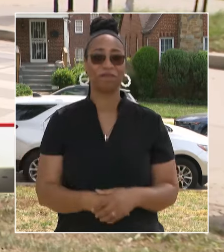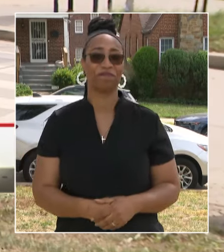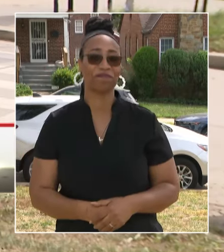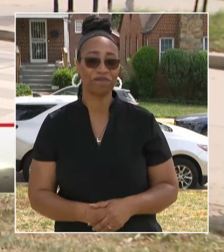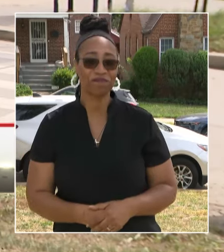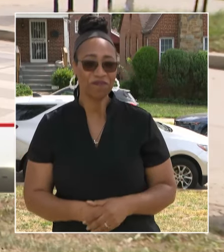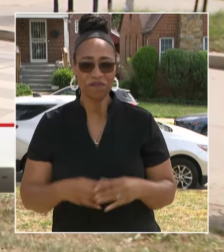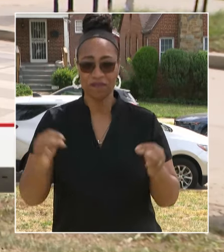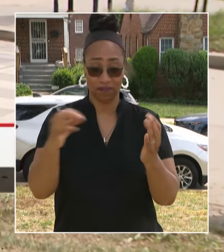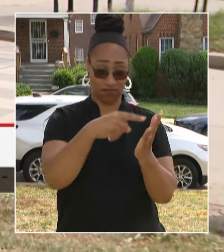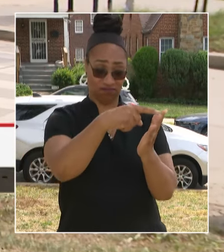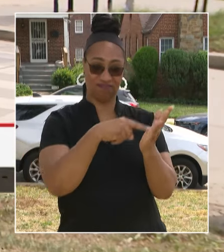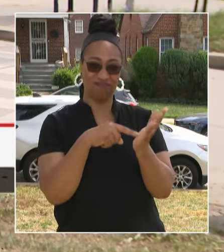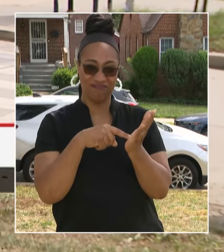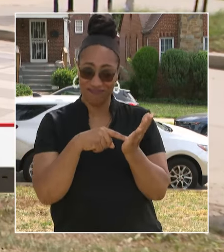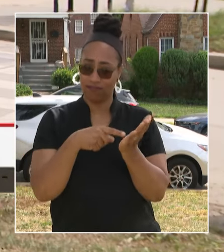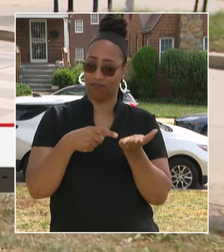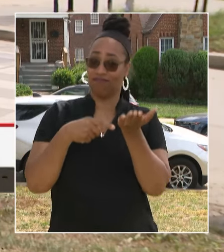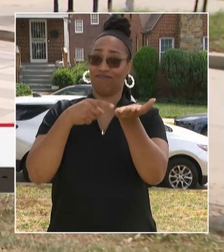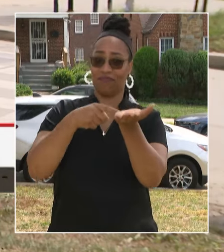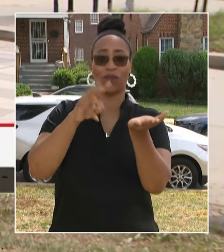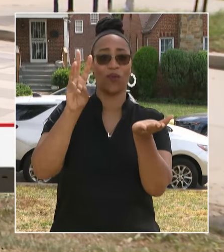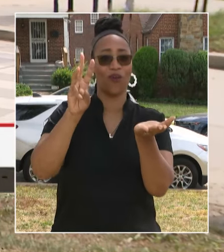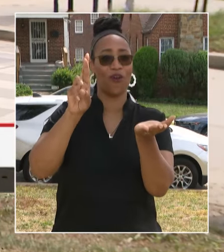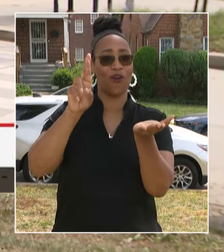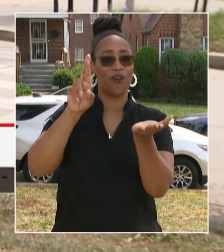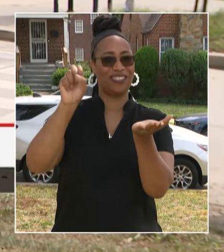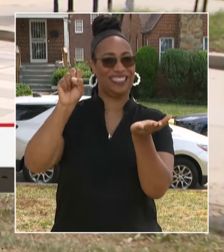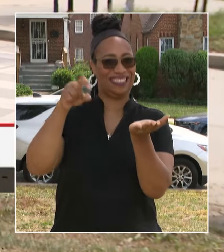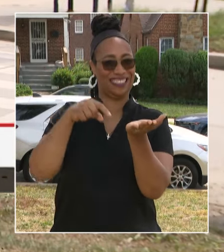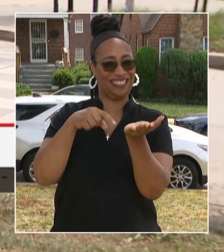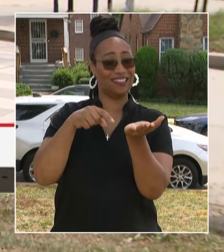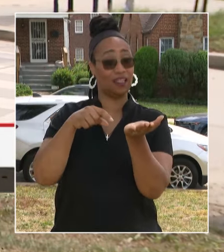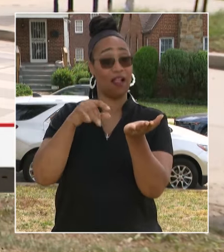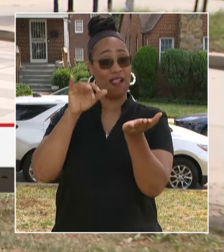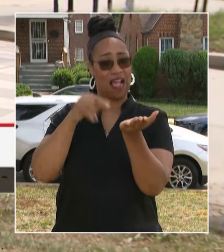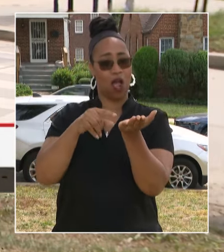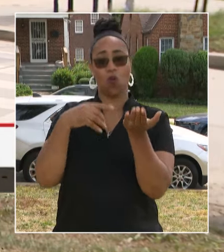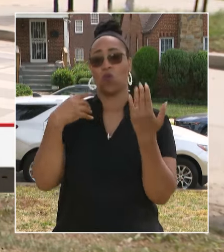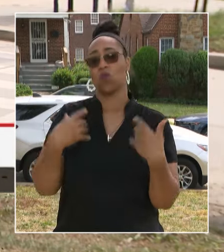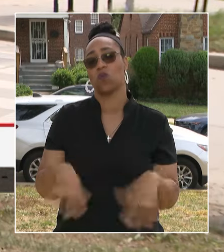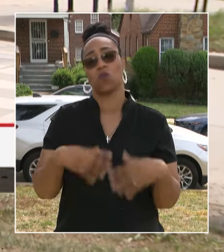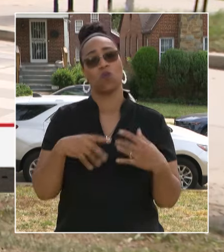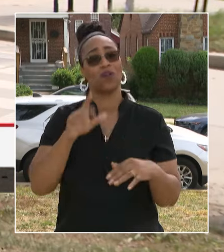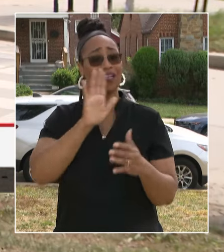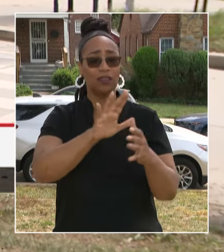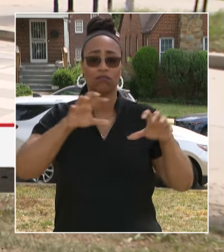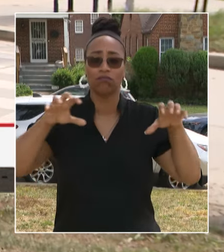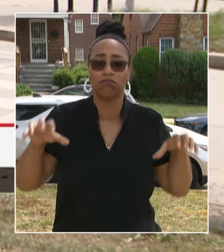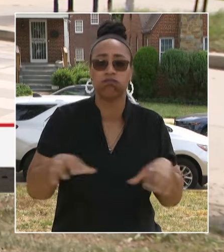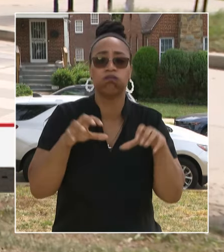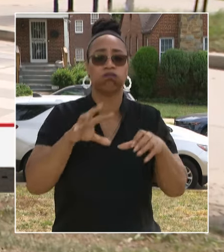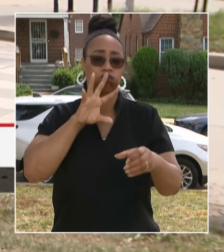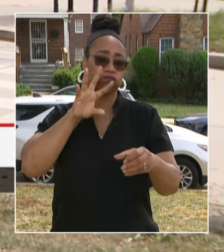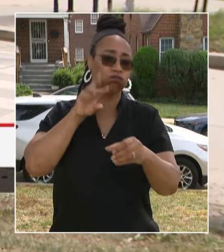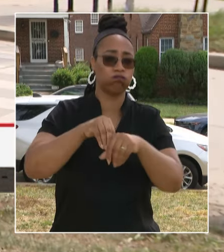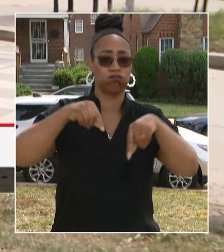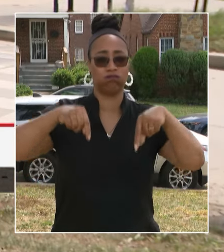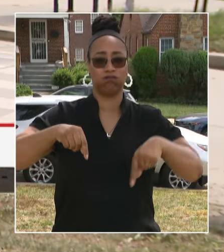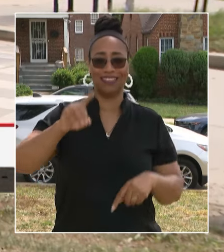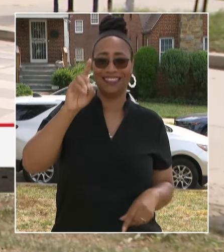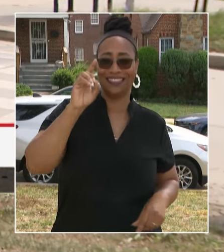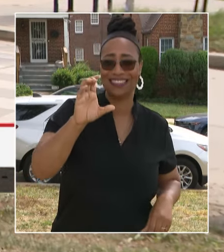Home Rule. And the reason for those bills was to put a stake in the ground, to serve as a remembrance of